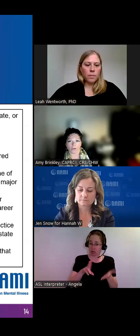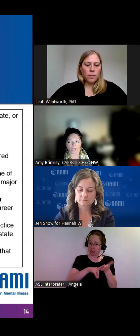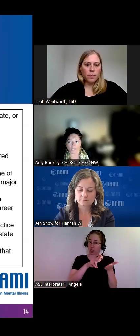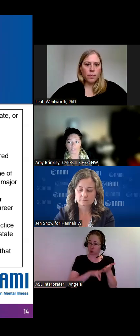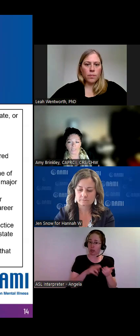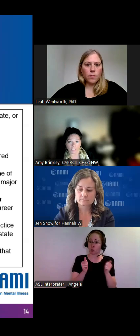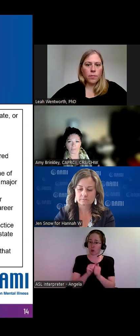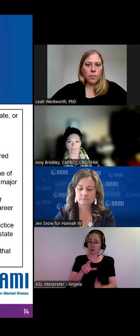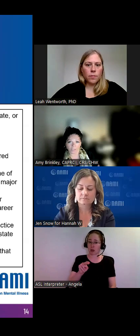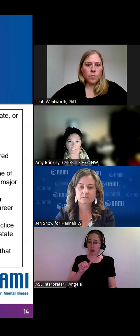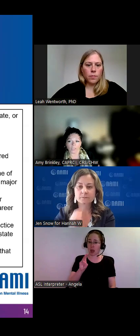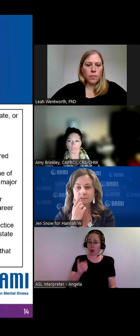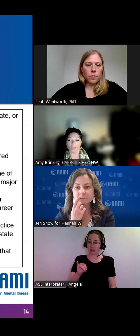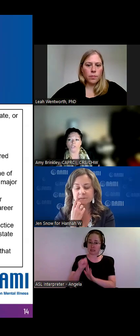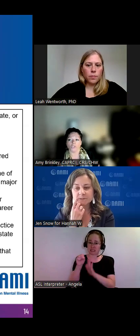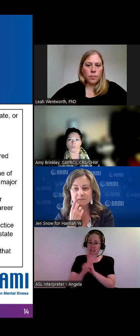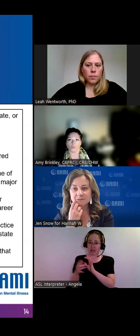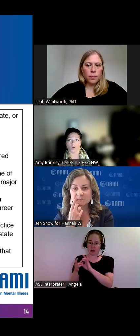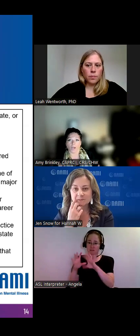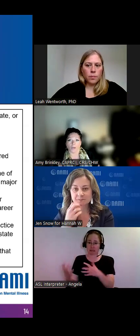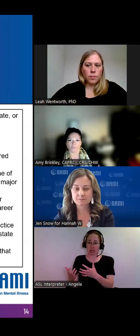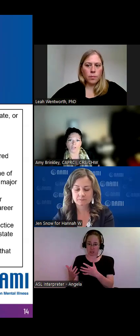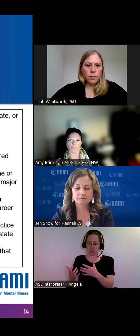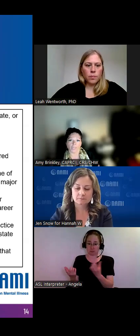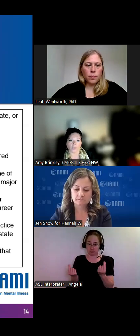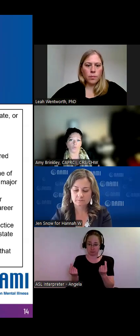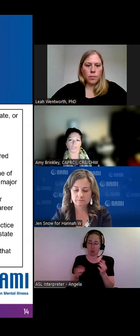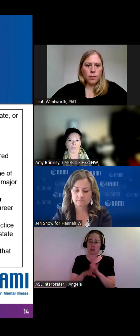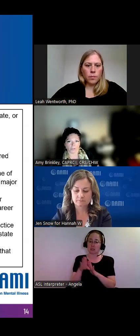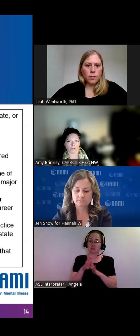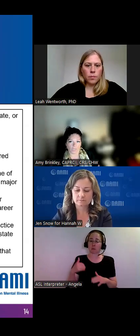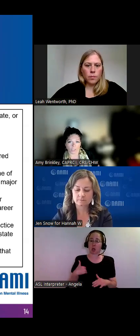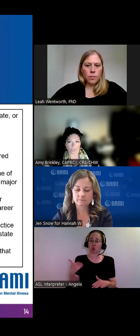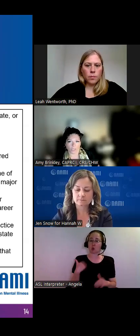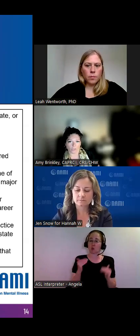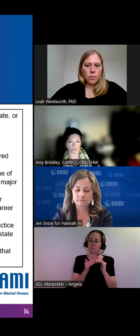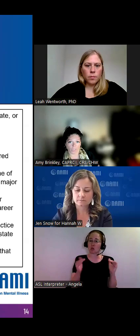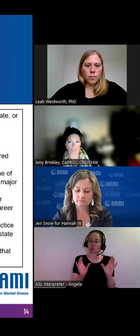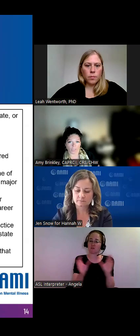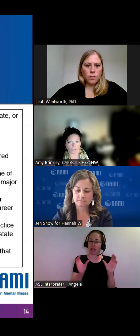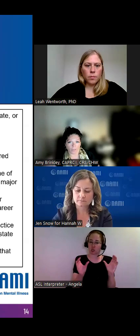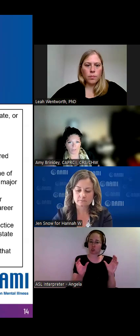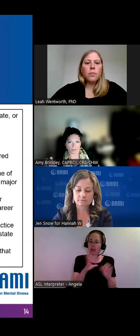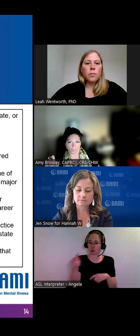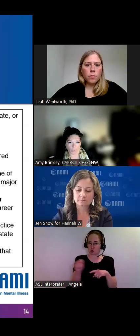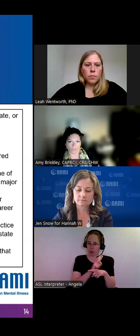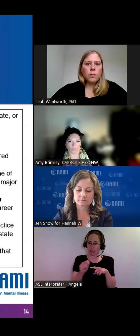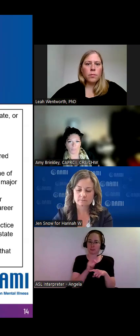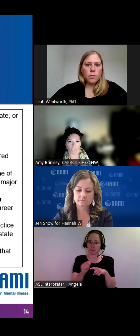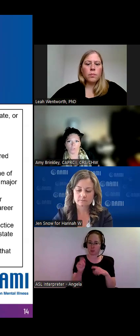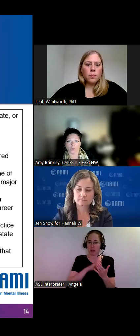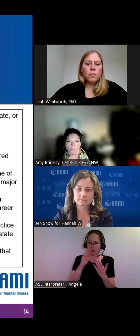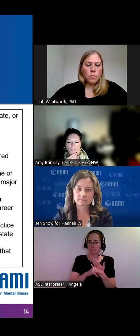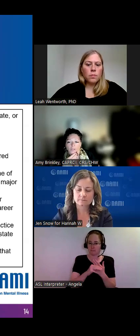with our NAMI state affiliate to develop a youth peer certification and training